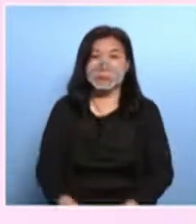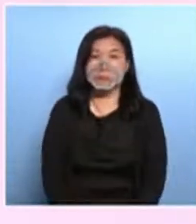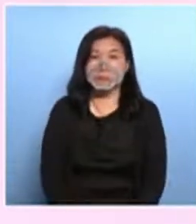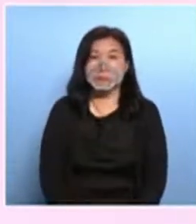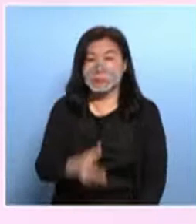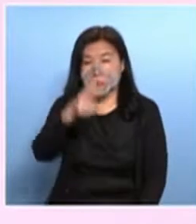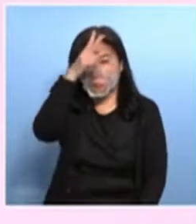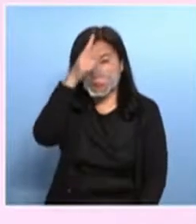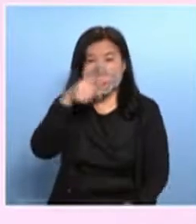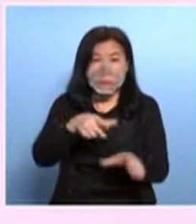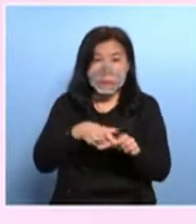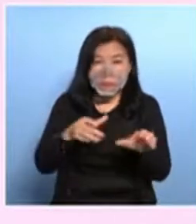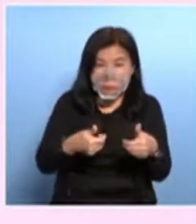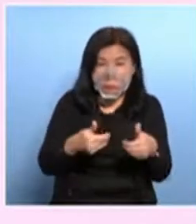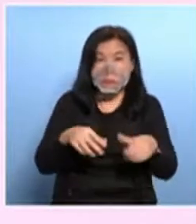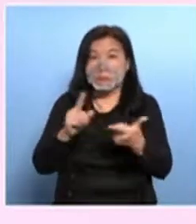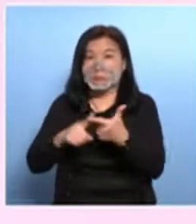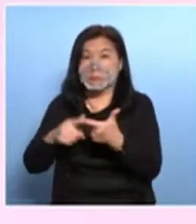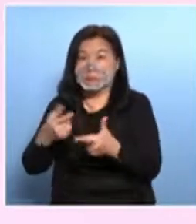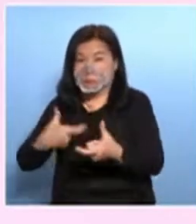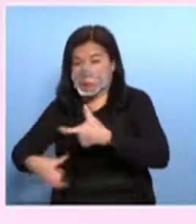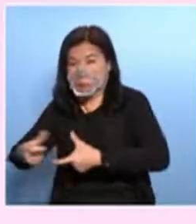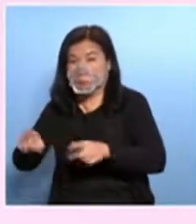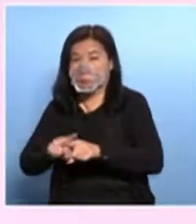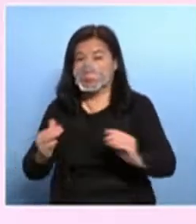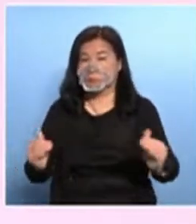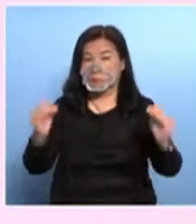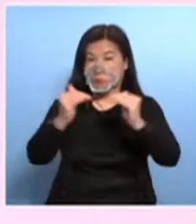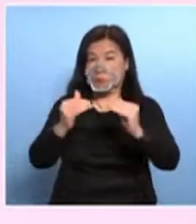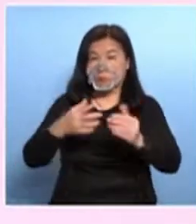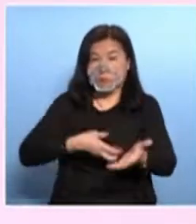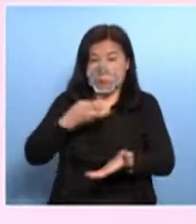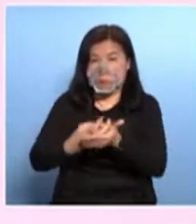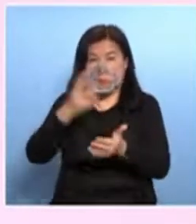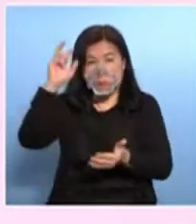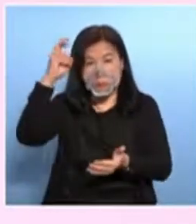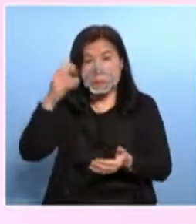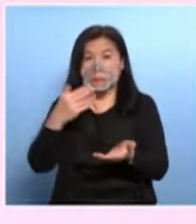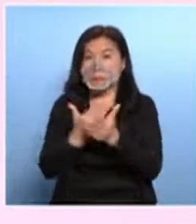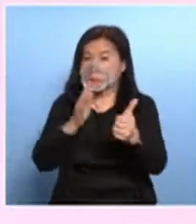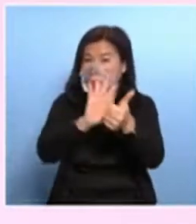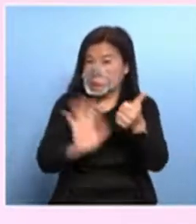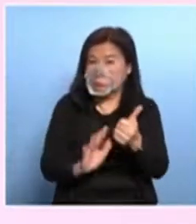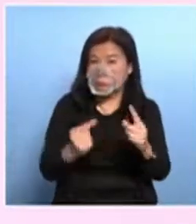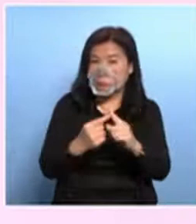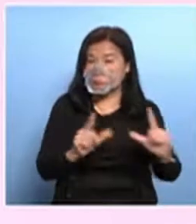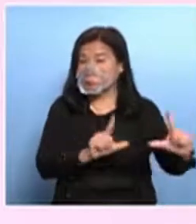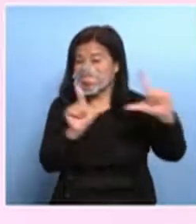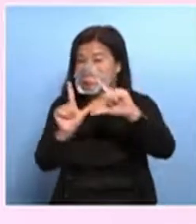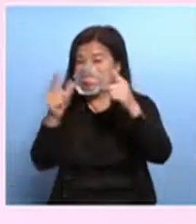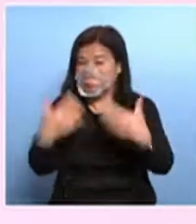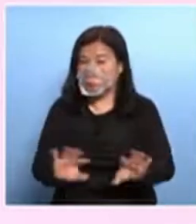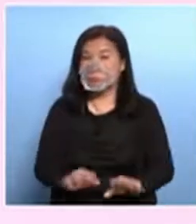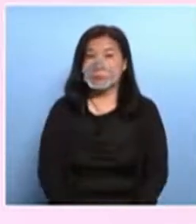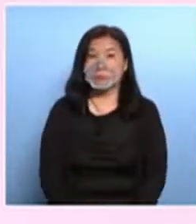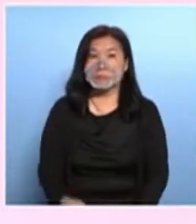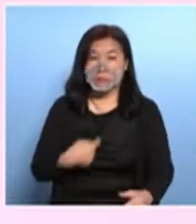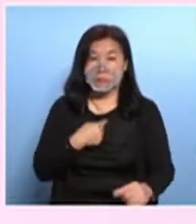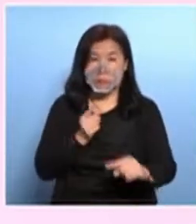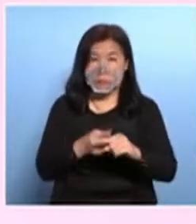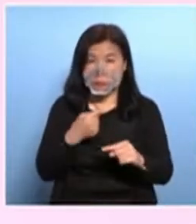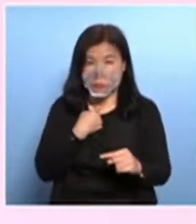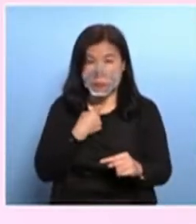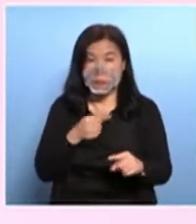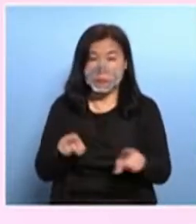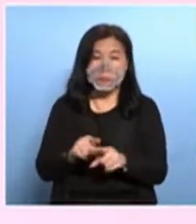relief measures implemented in the past 2 years have also incurred additional expenditure. Given that government's revenue should be commensurate with its expenditure,